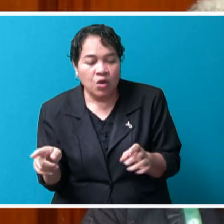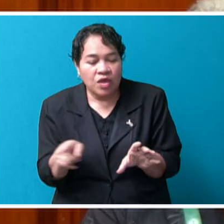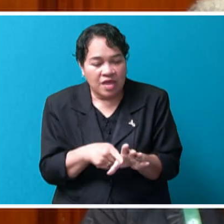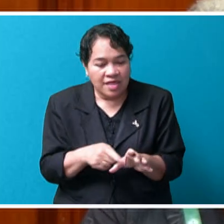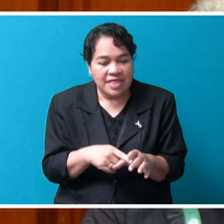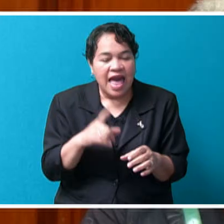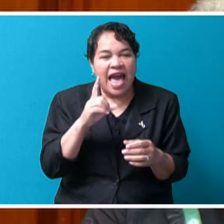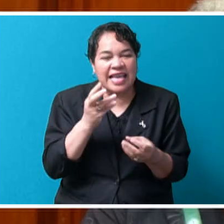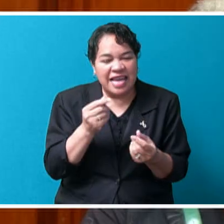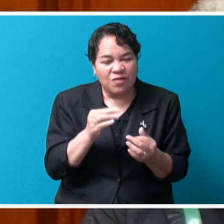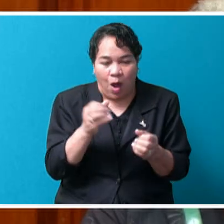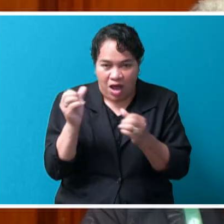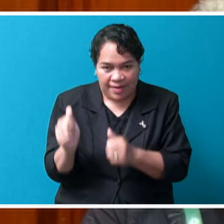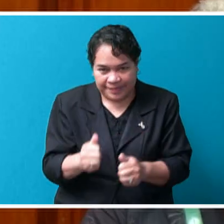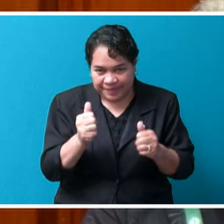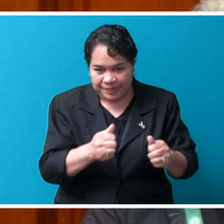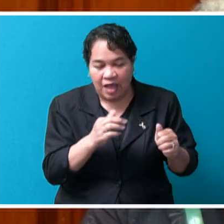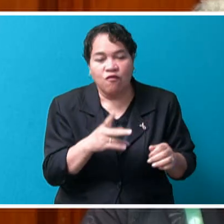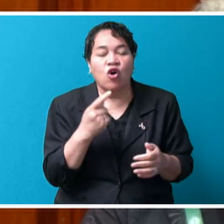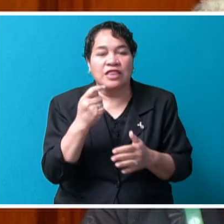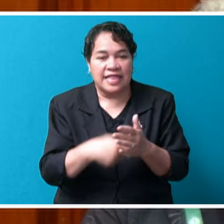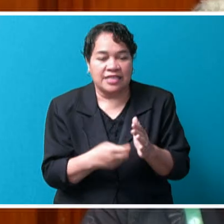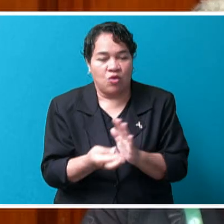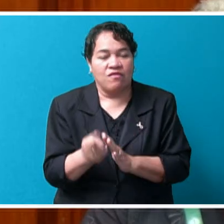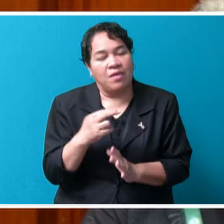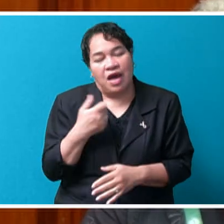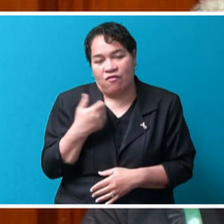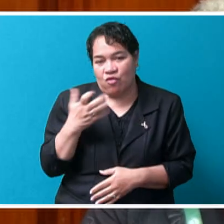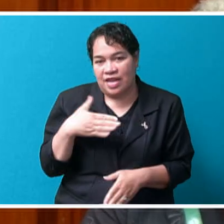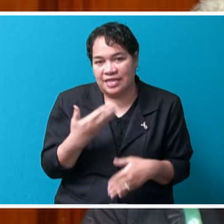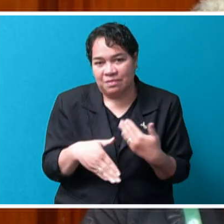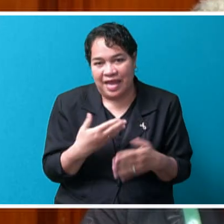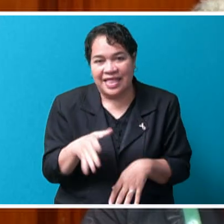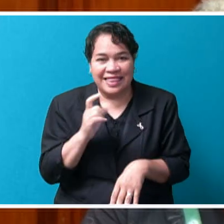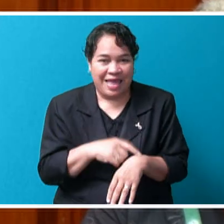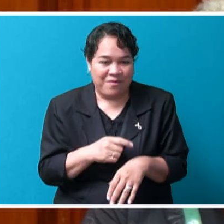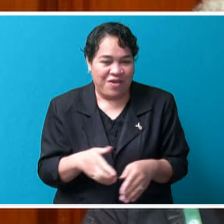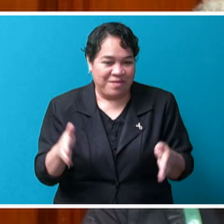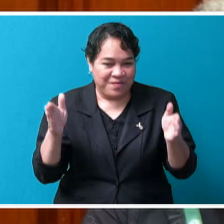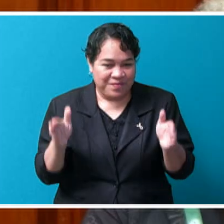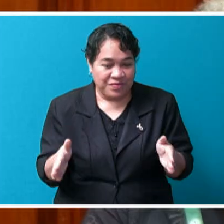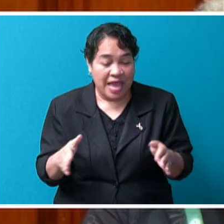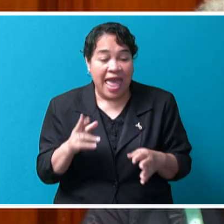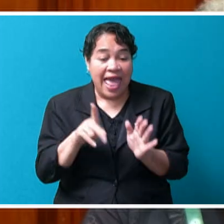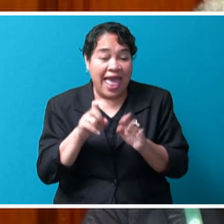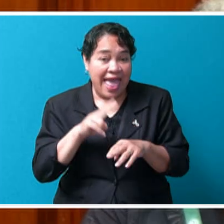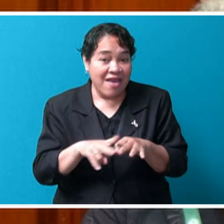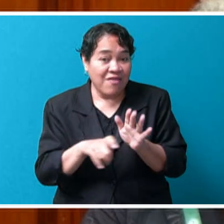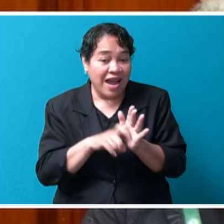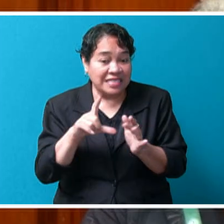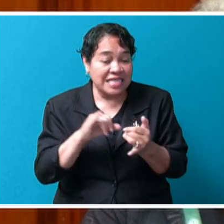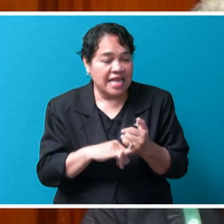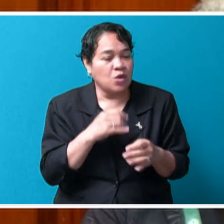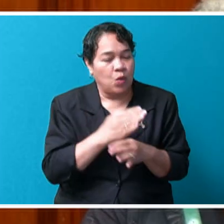flow arrangements for tax refunds. And I've already mentioned the time frame. FRCS worked closely with the Ministry of